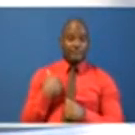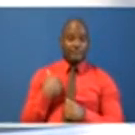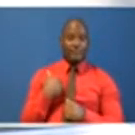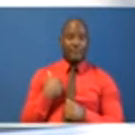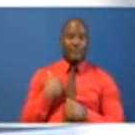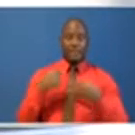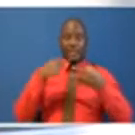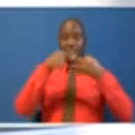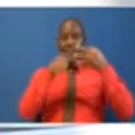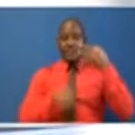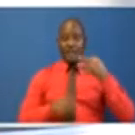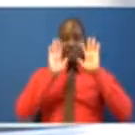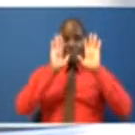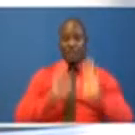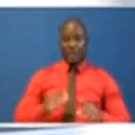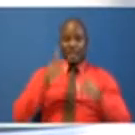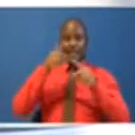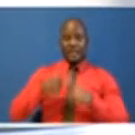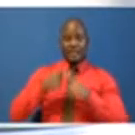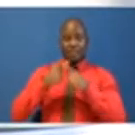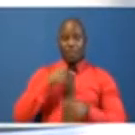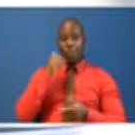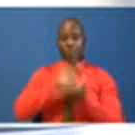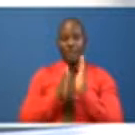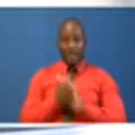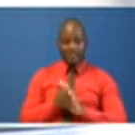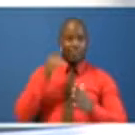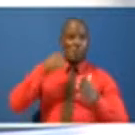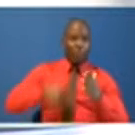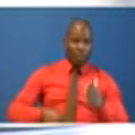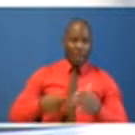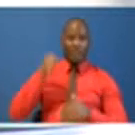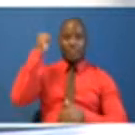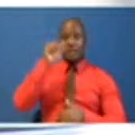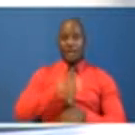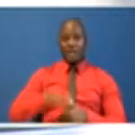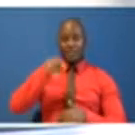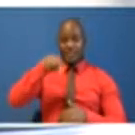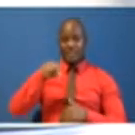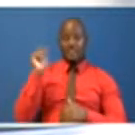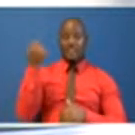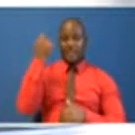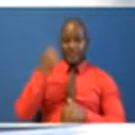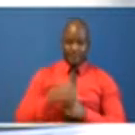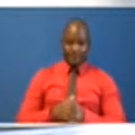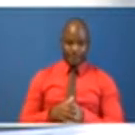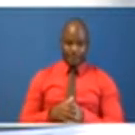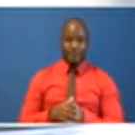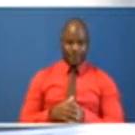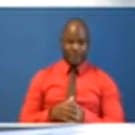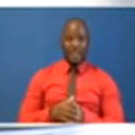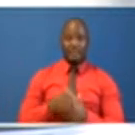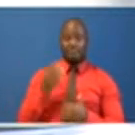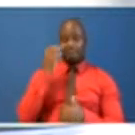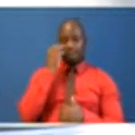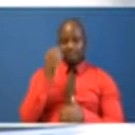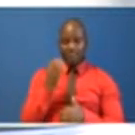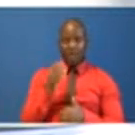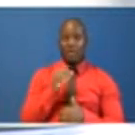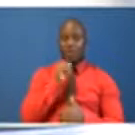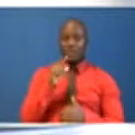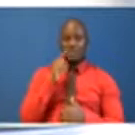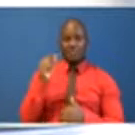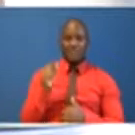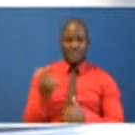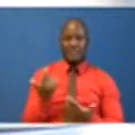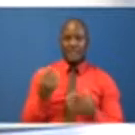fundamental issues that determine who becomes what in the political space in this country unfortunately don't say